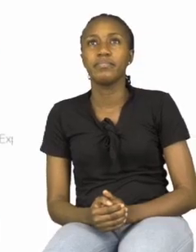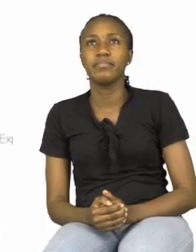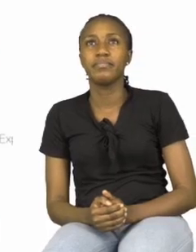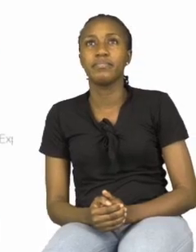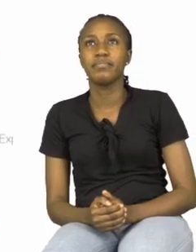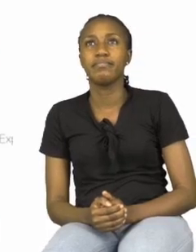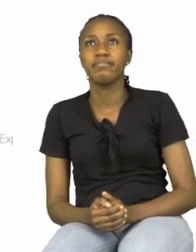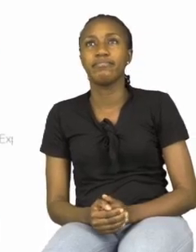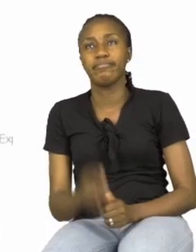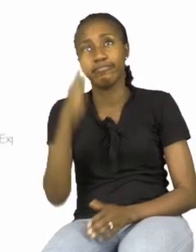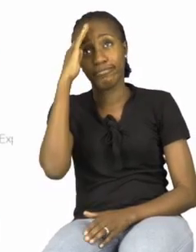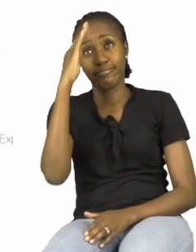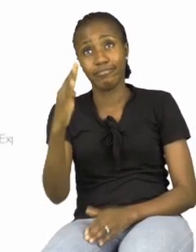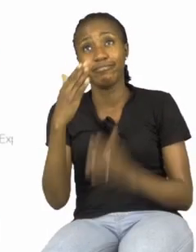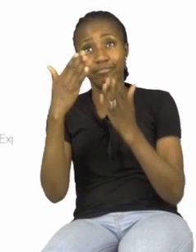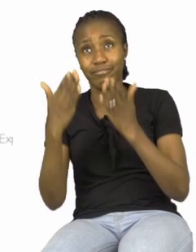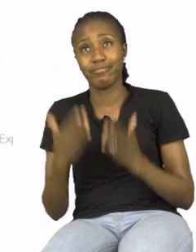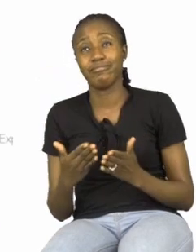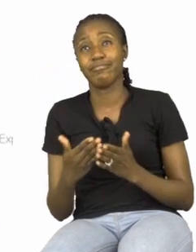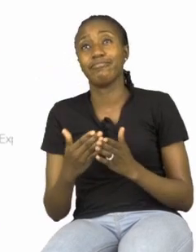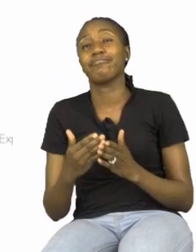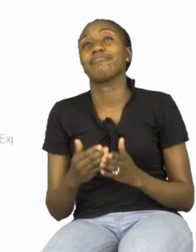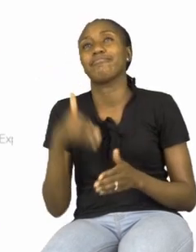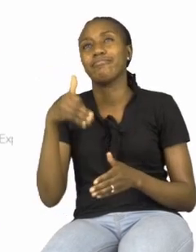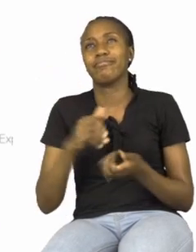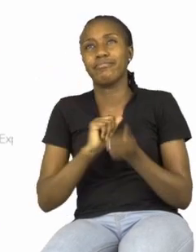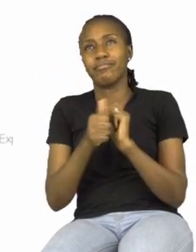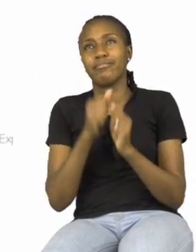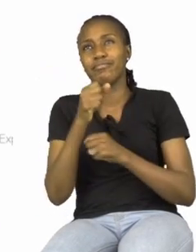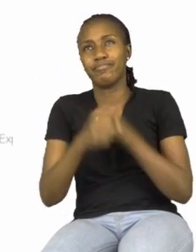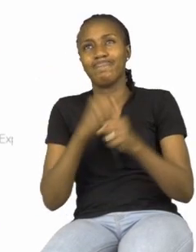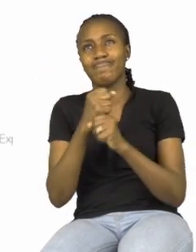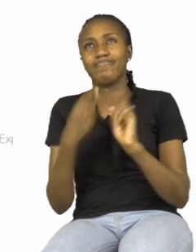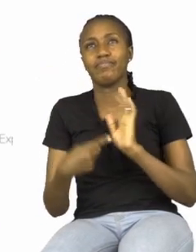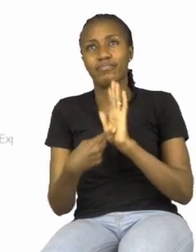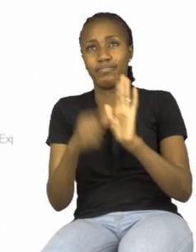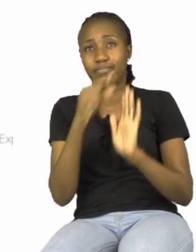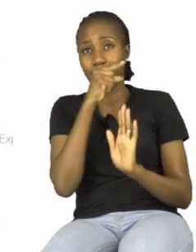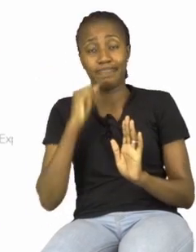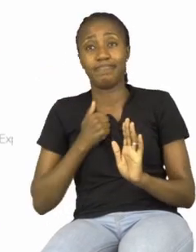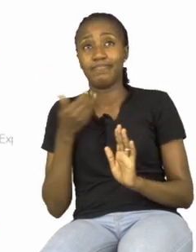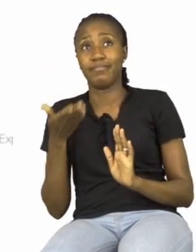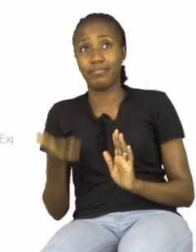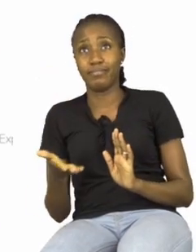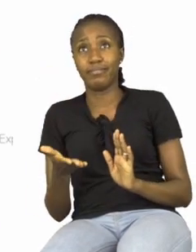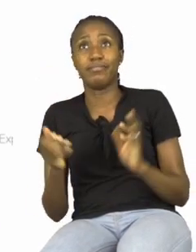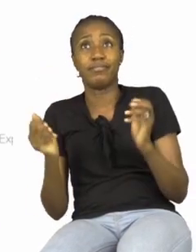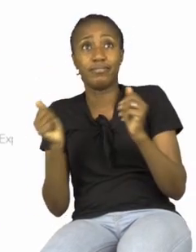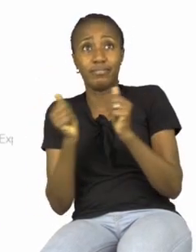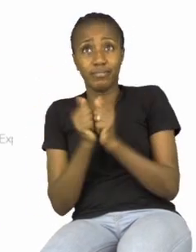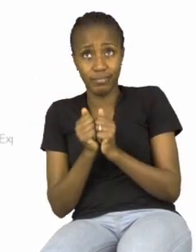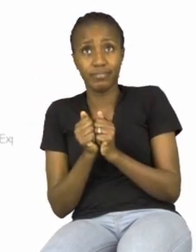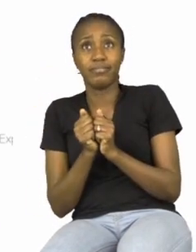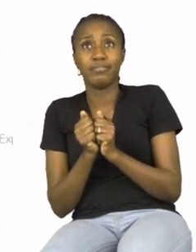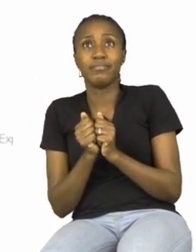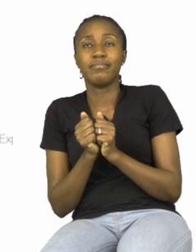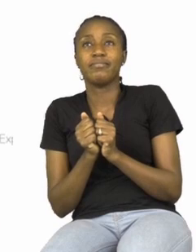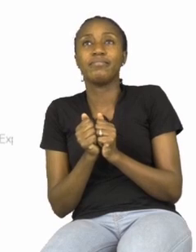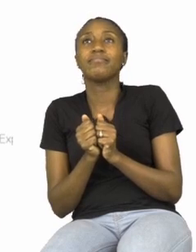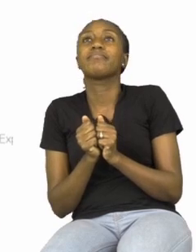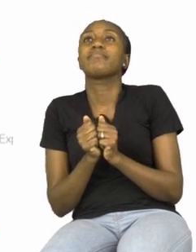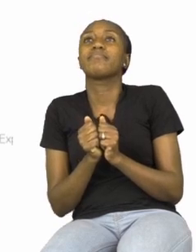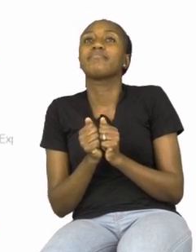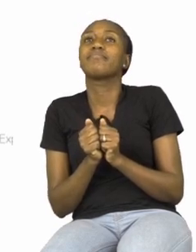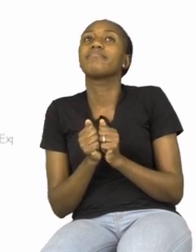Good day and welcome to the Expo. I'm your host Jesse Jackson Kauraitha, and I'm not alone in studio. I'm joined by Namibia Hockey